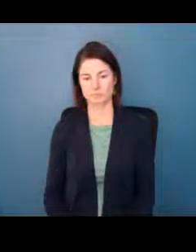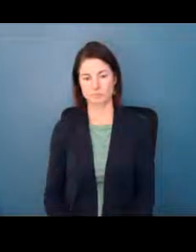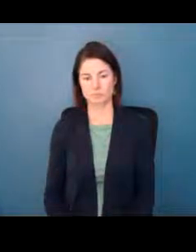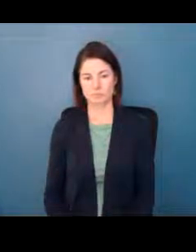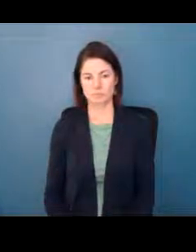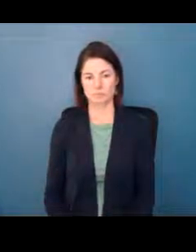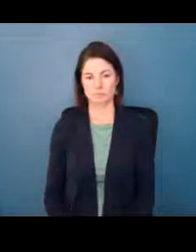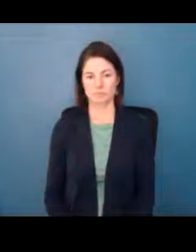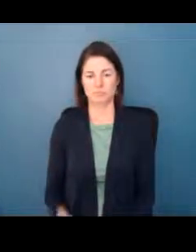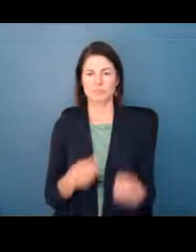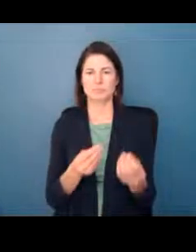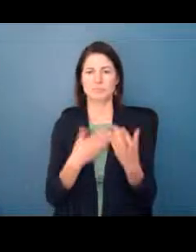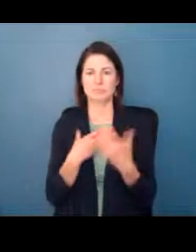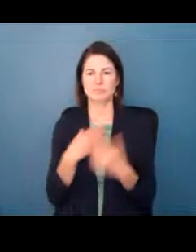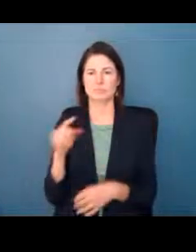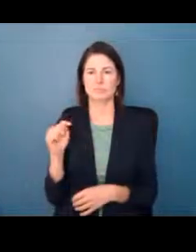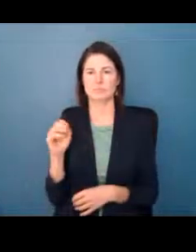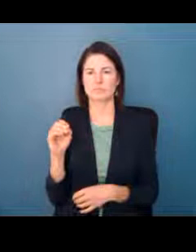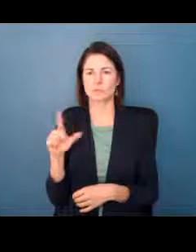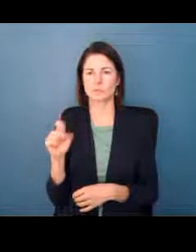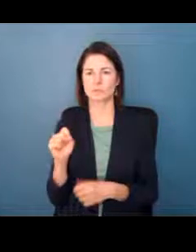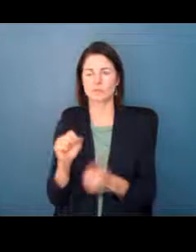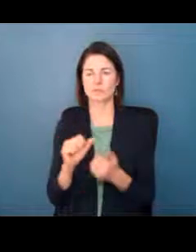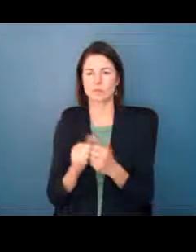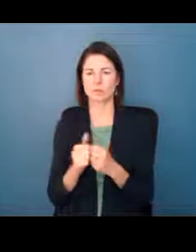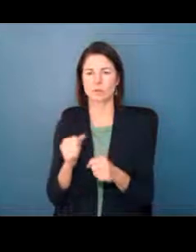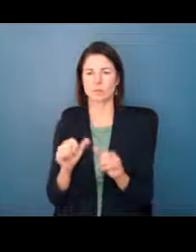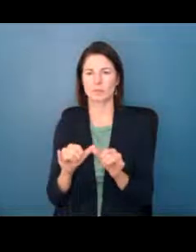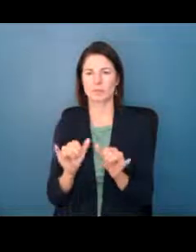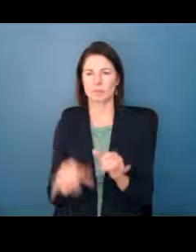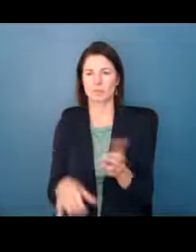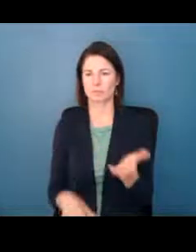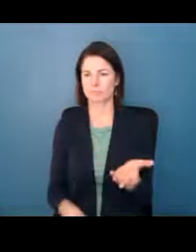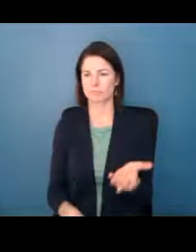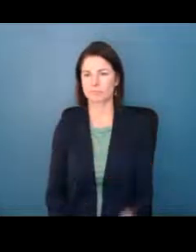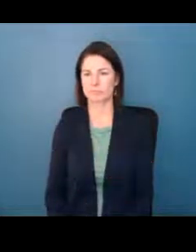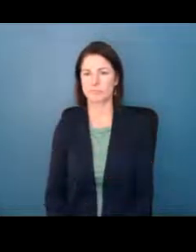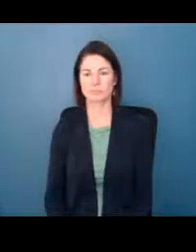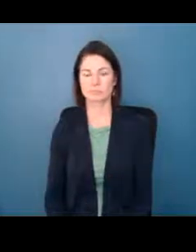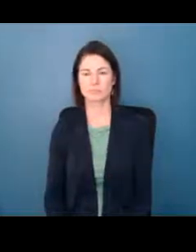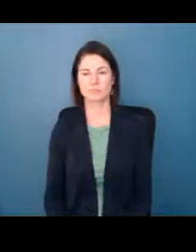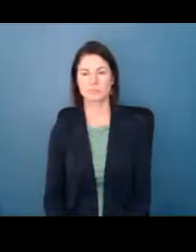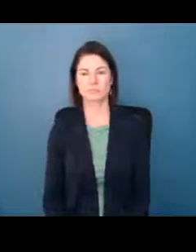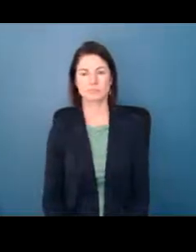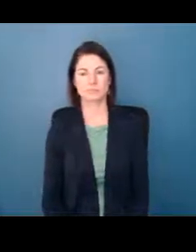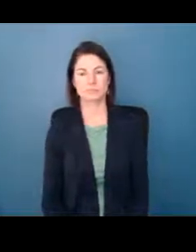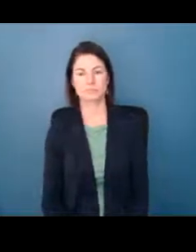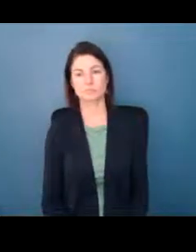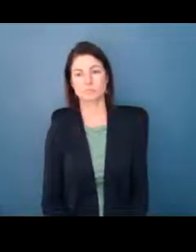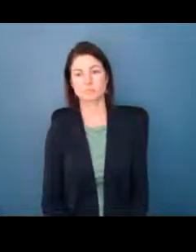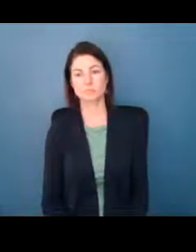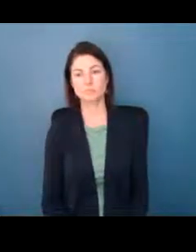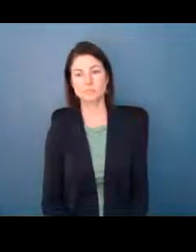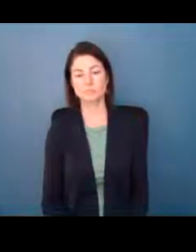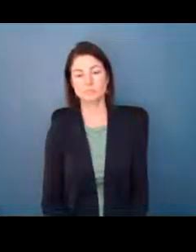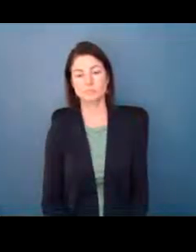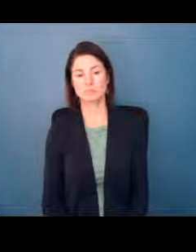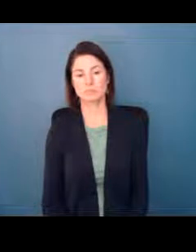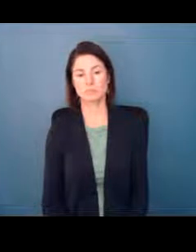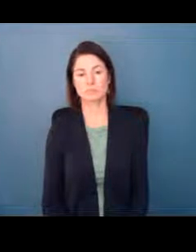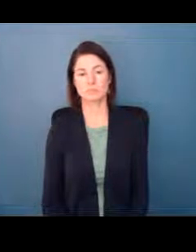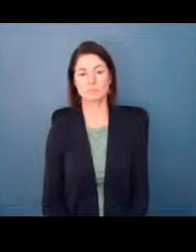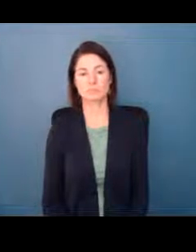measure that. You know, obviously, I mean, I would say that when you look at job quality, using the Department of Industrial